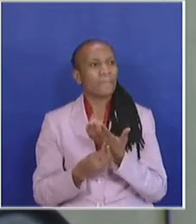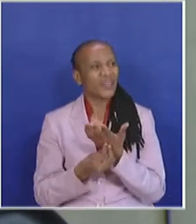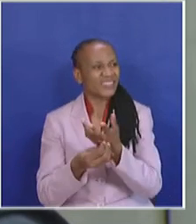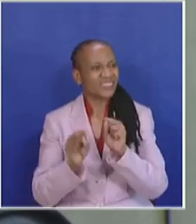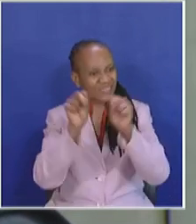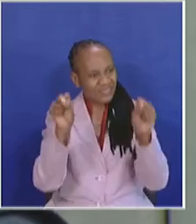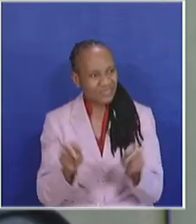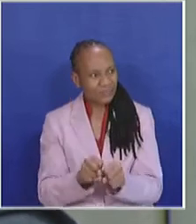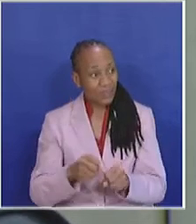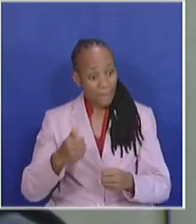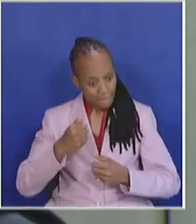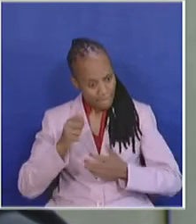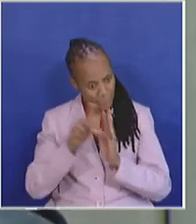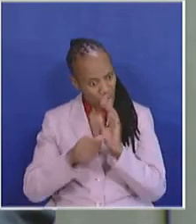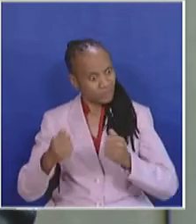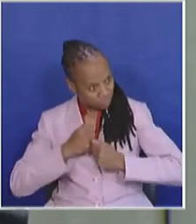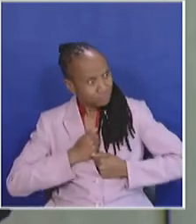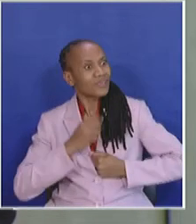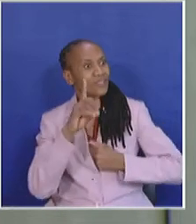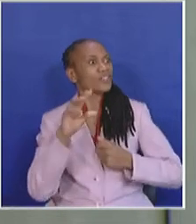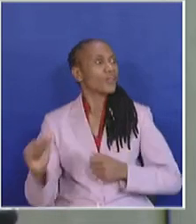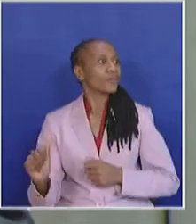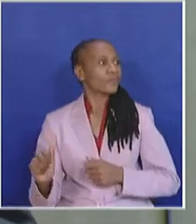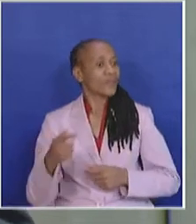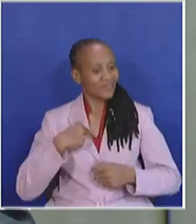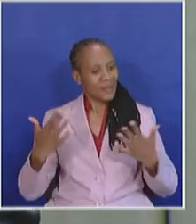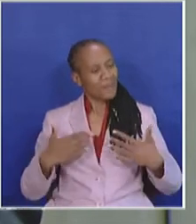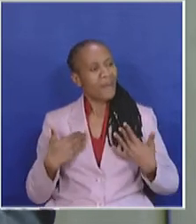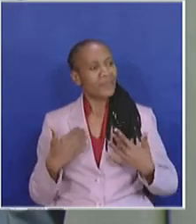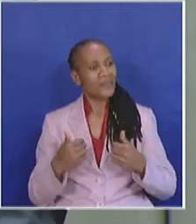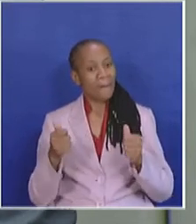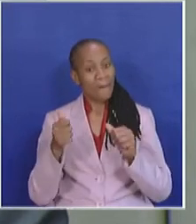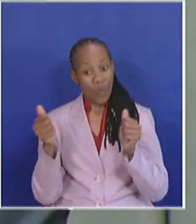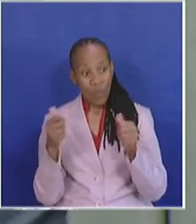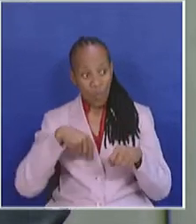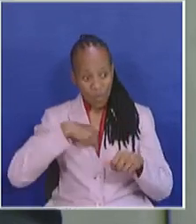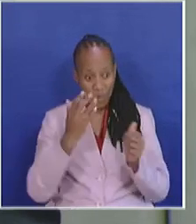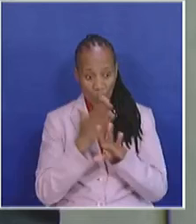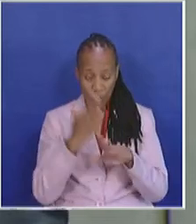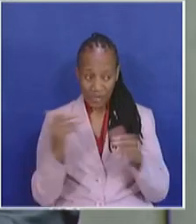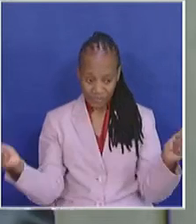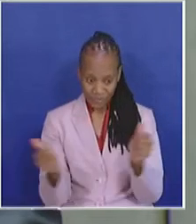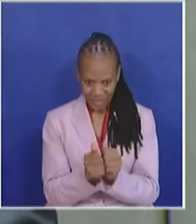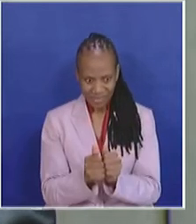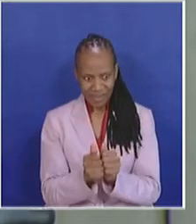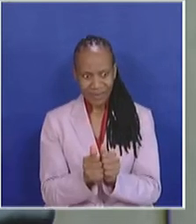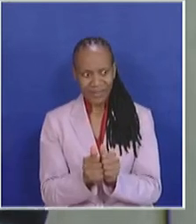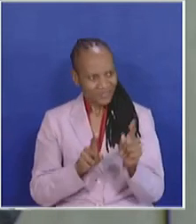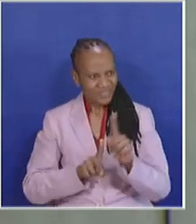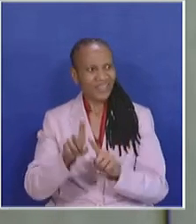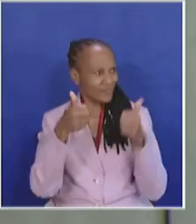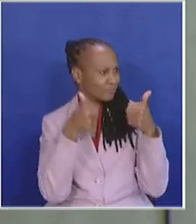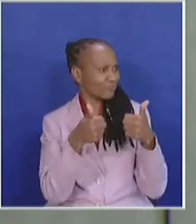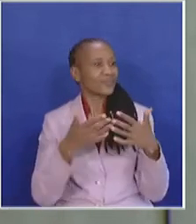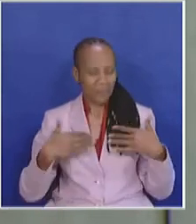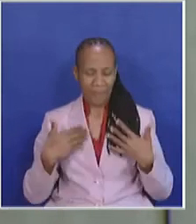are our flagship programs. And we're very happy that our partnership is paying off and that we're able to come and claim that, because really